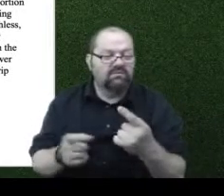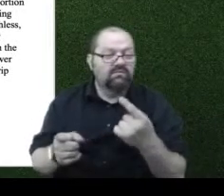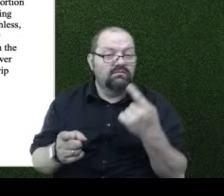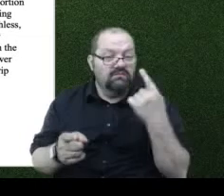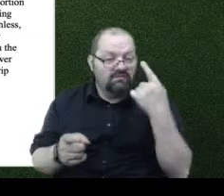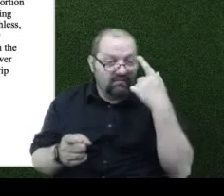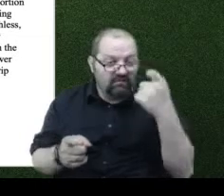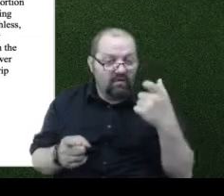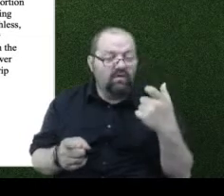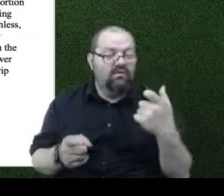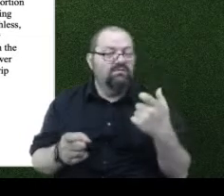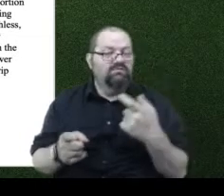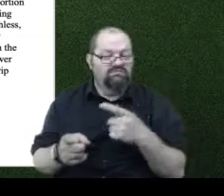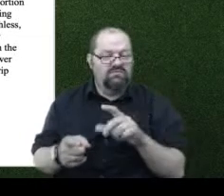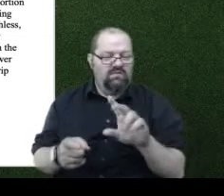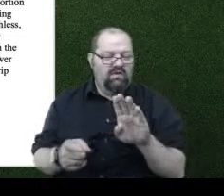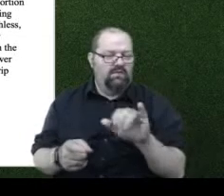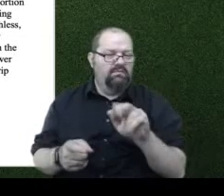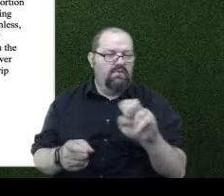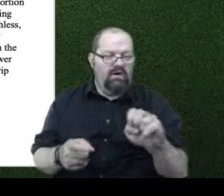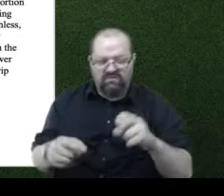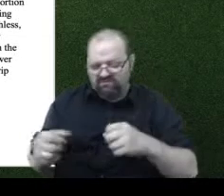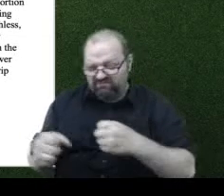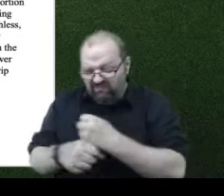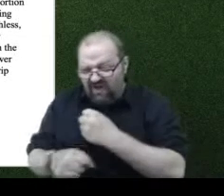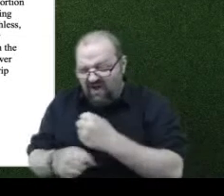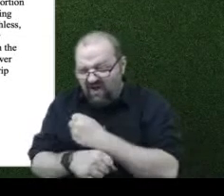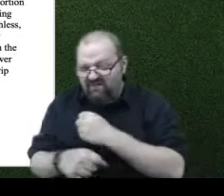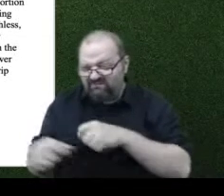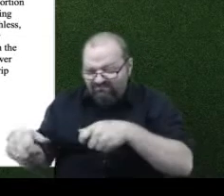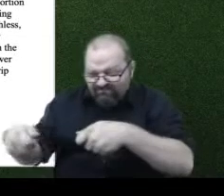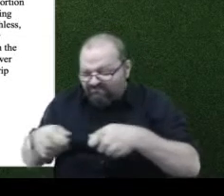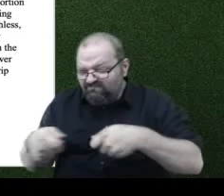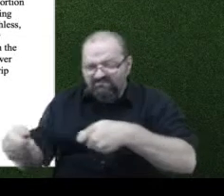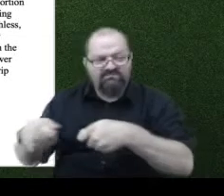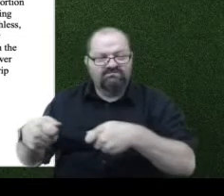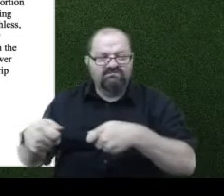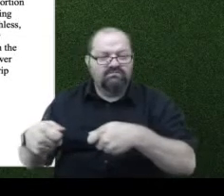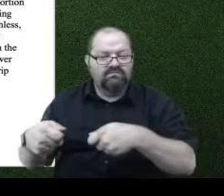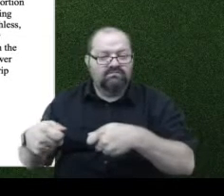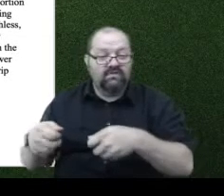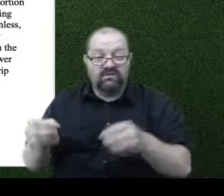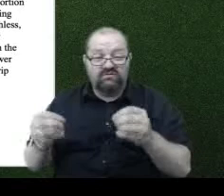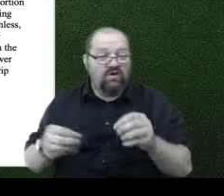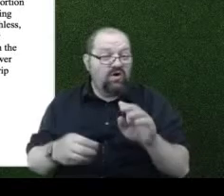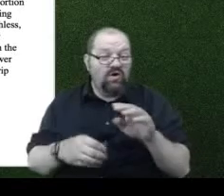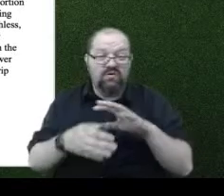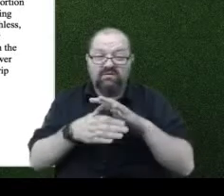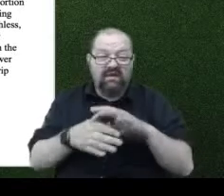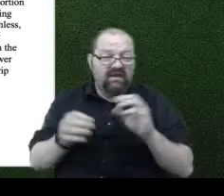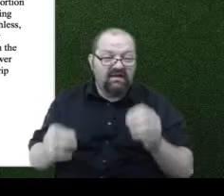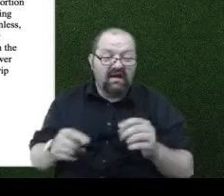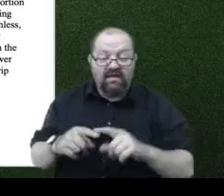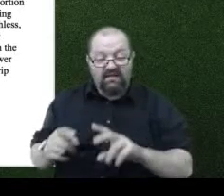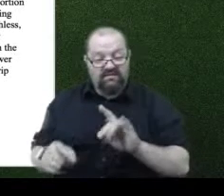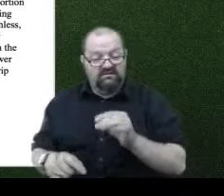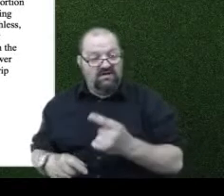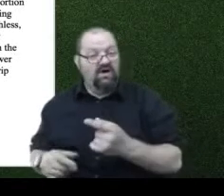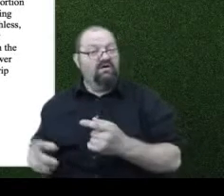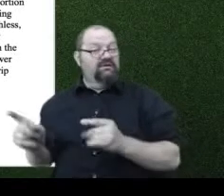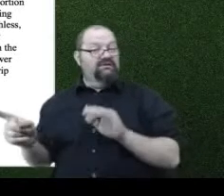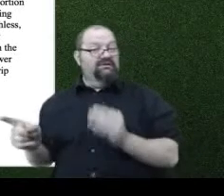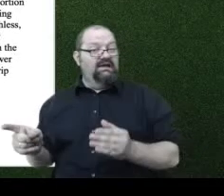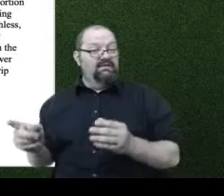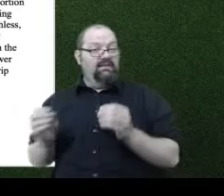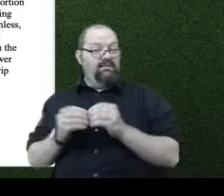dry and fleshless, but still the man's face is squeezed into a hungry grimace. In fact, the dog appears more lucid than the man